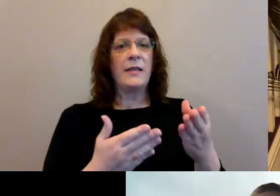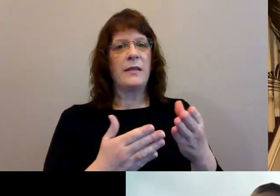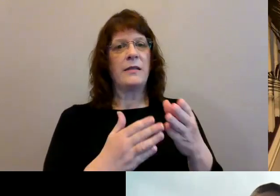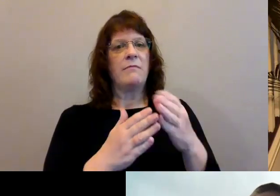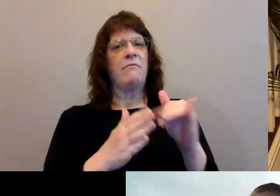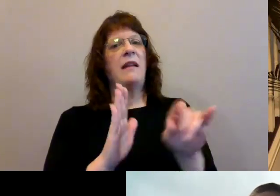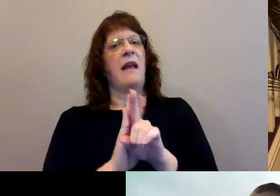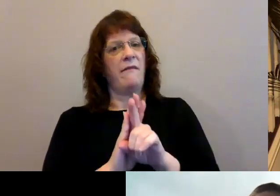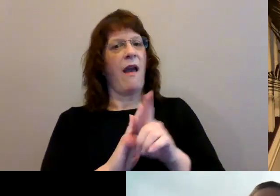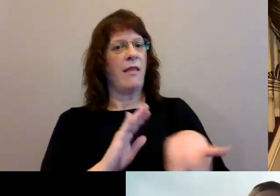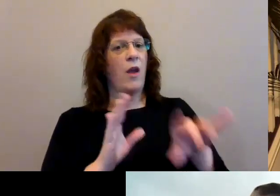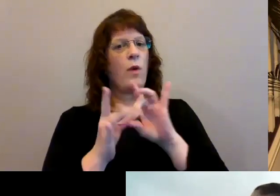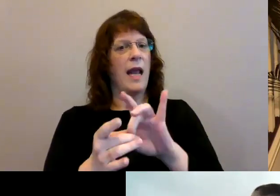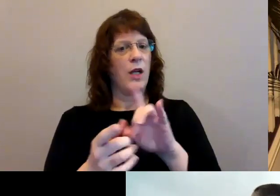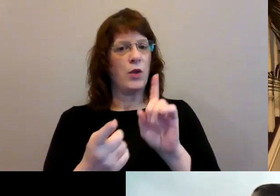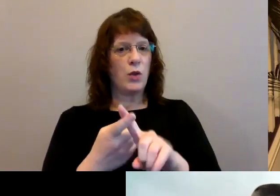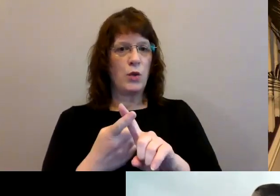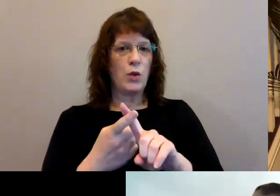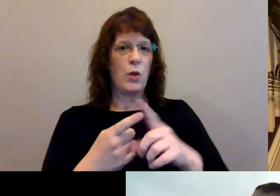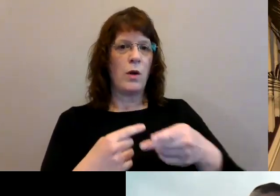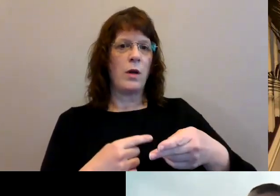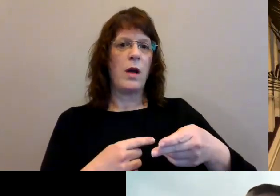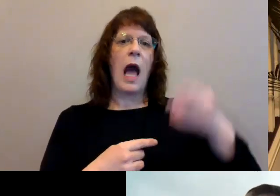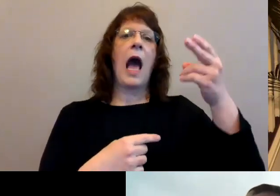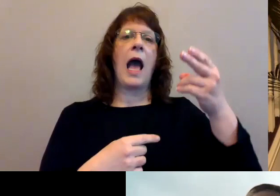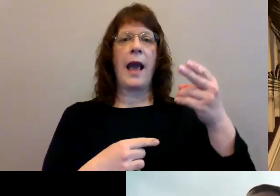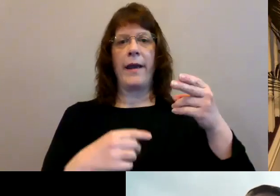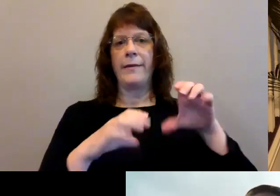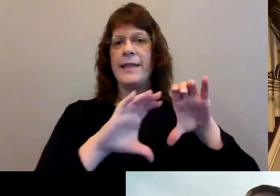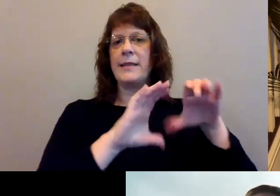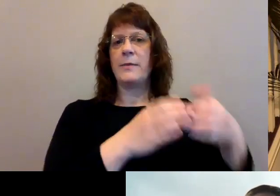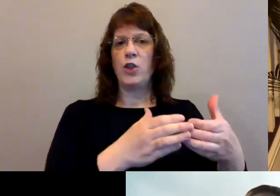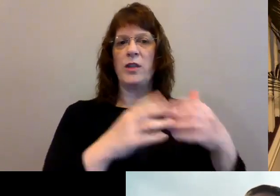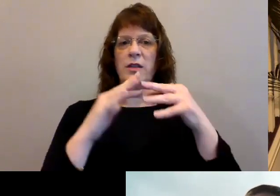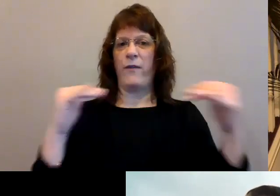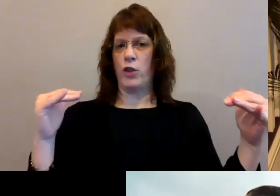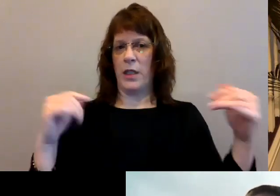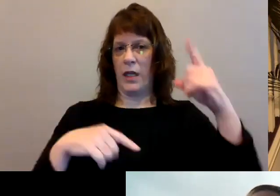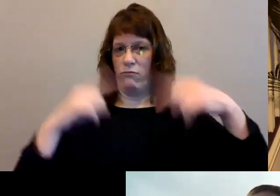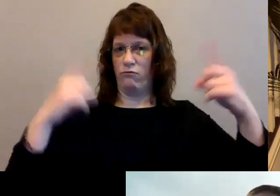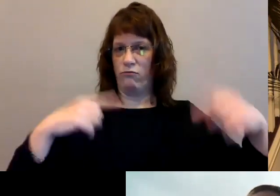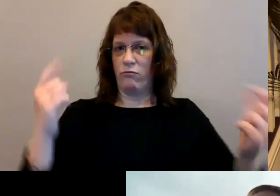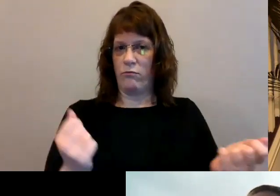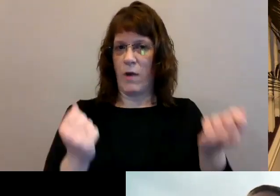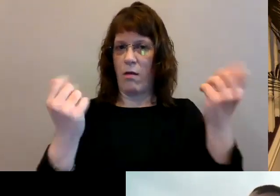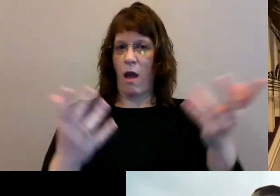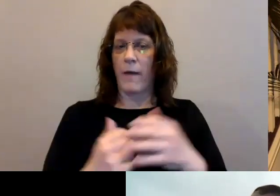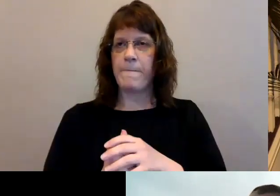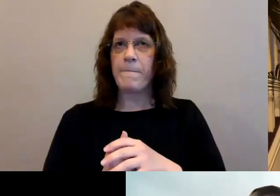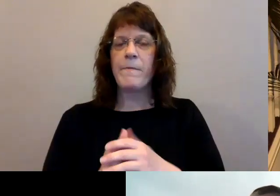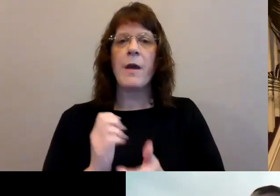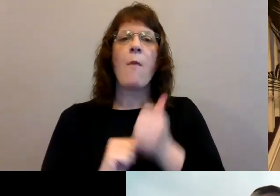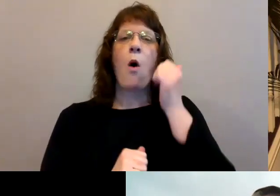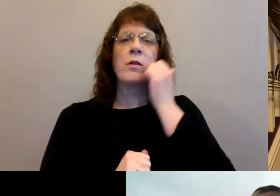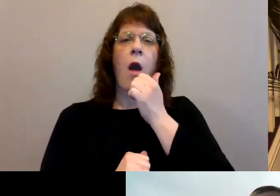being related to high species diversity. And so the most, I'd say, commonly agreed